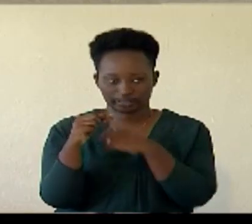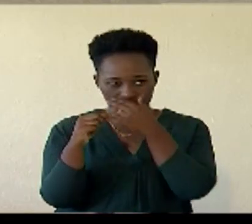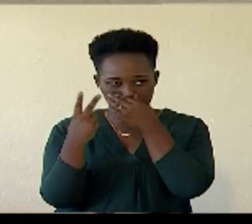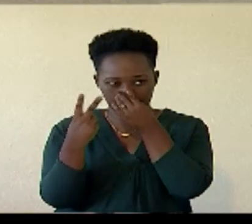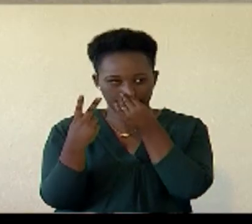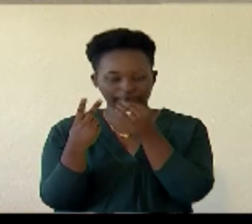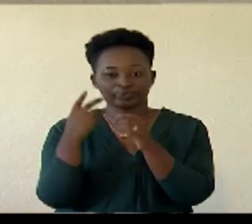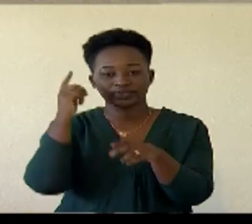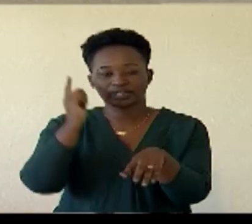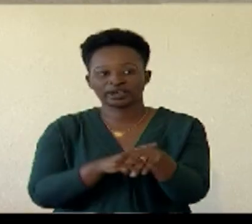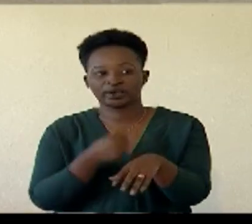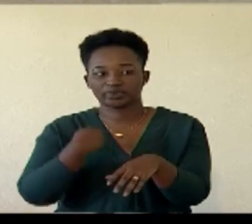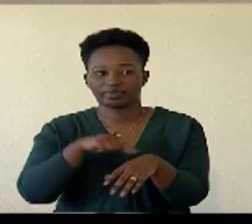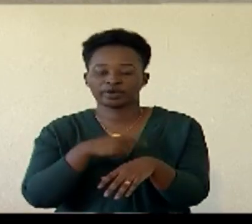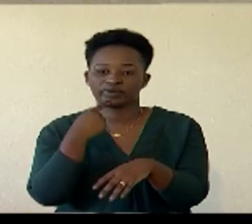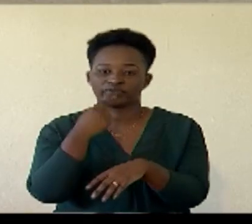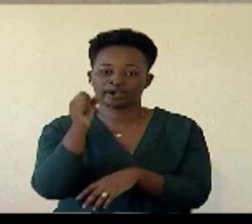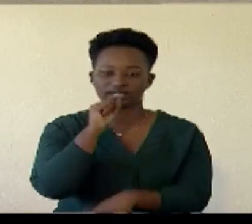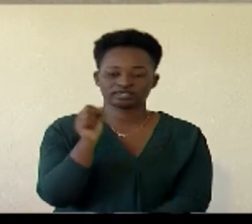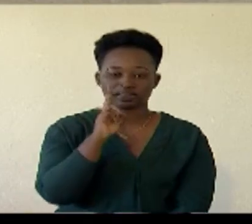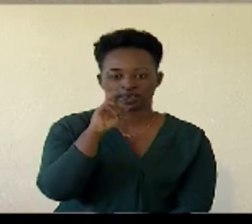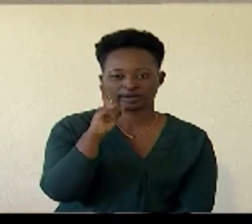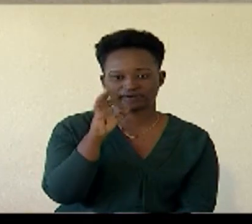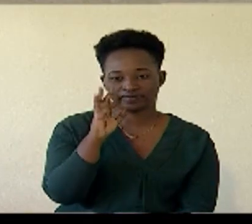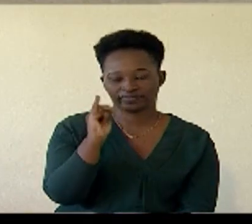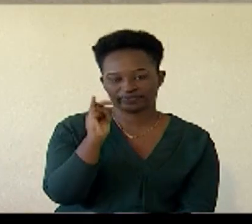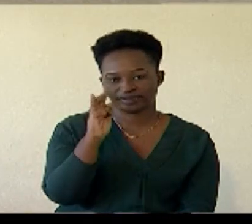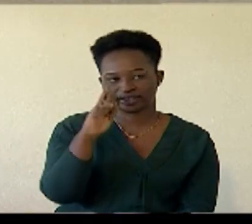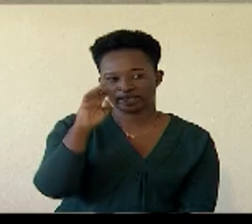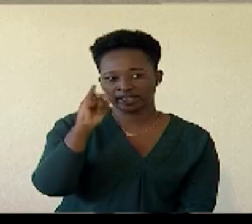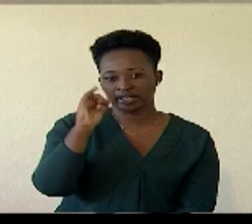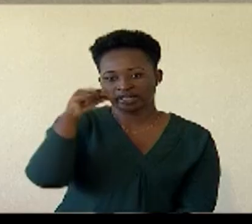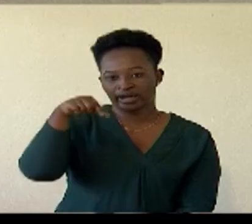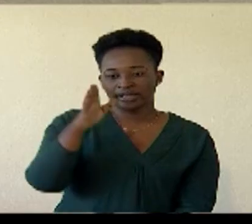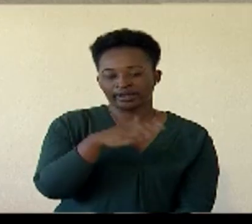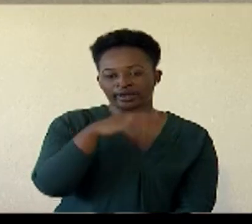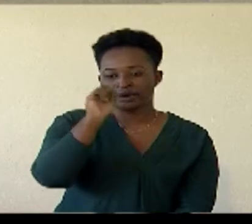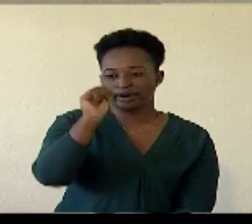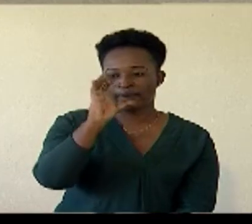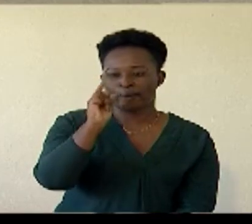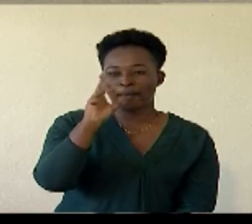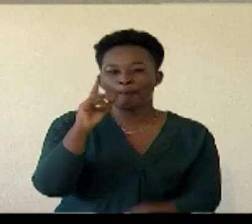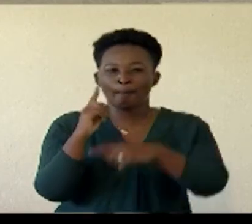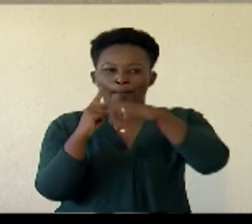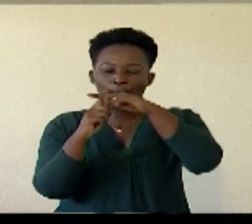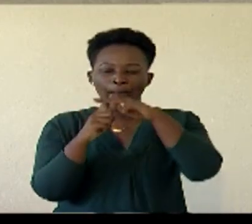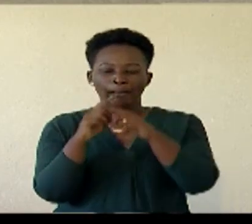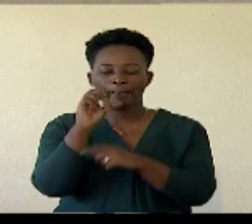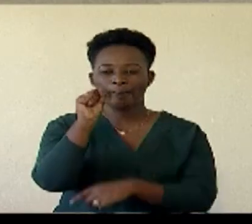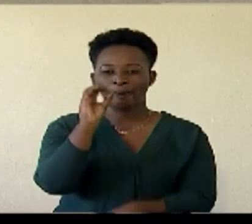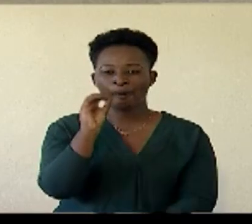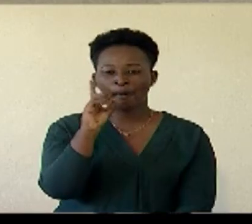about this sulfuric acid with the sodium metal. This will give sodium